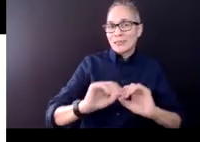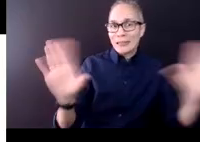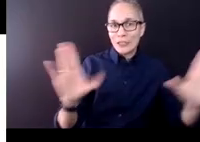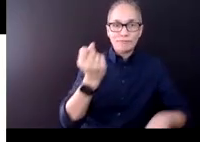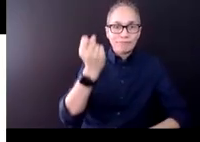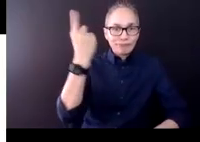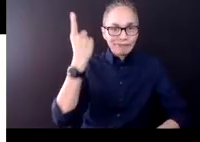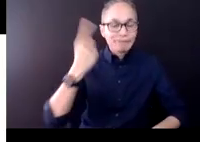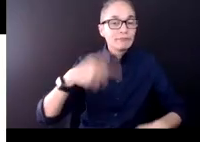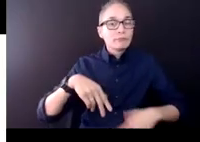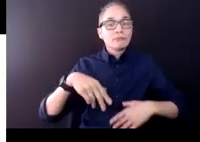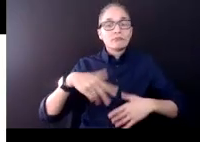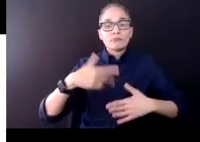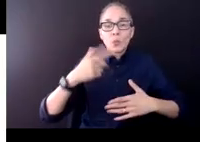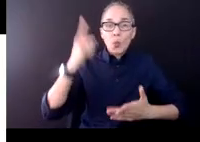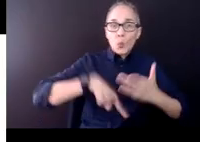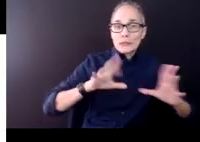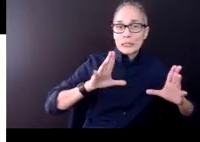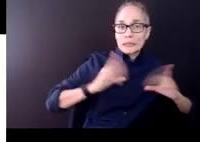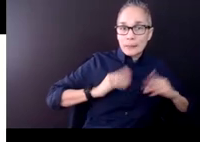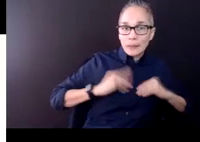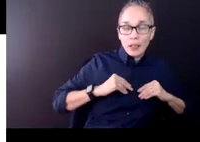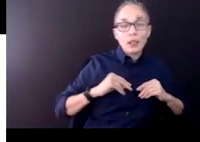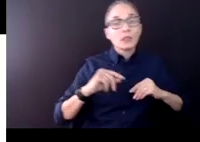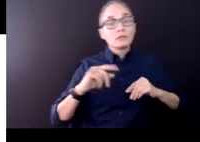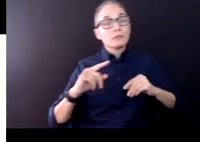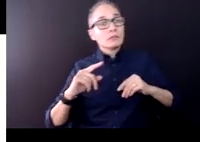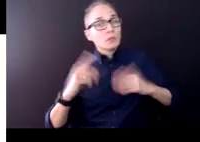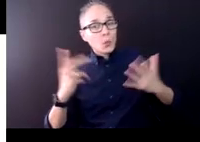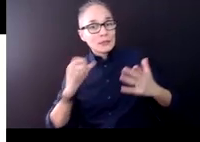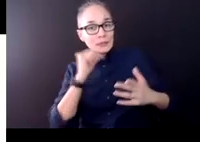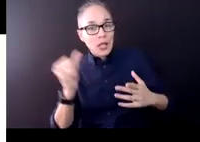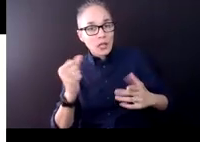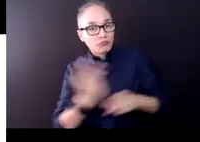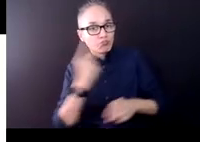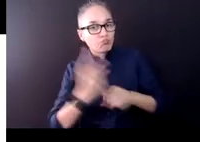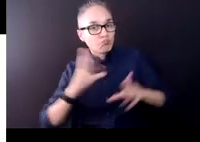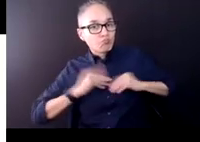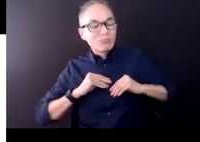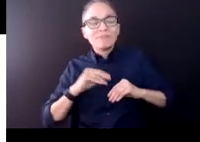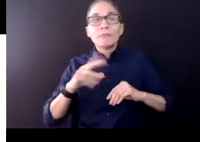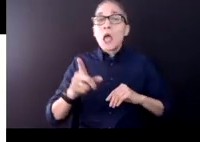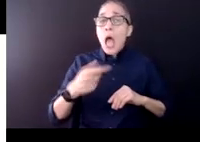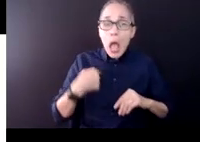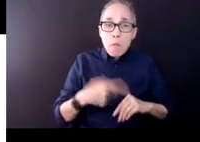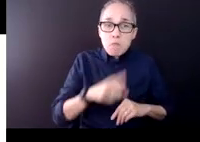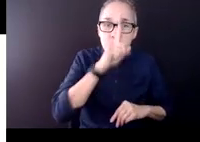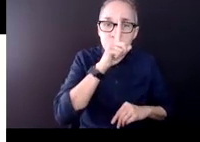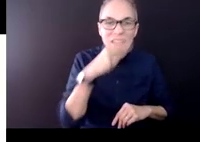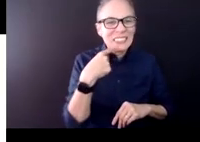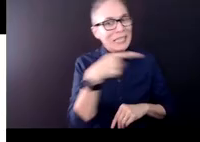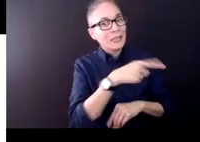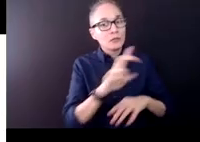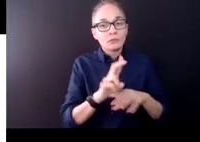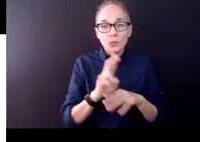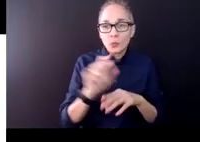what acceptable AI use is and what it isn't. Now, I'm not saying that this is Y unacceptable, luego